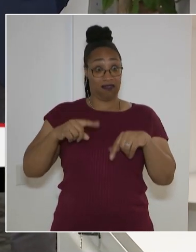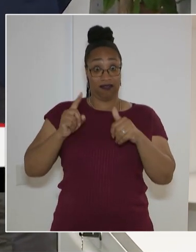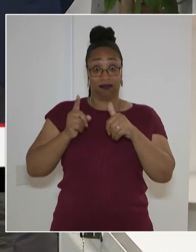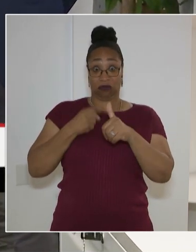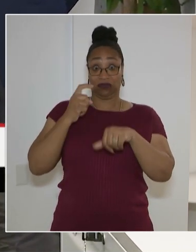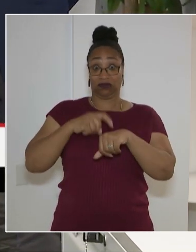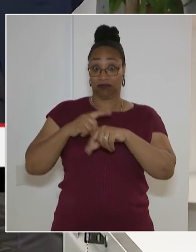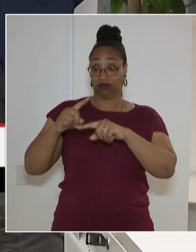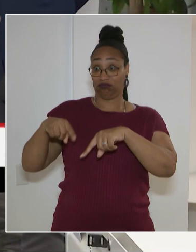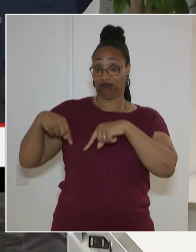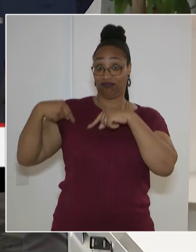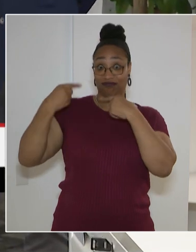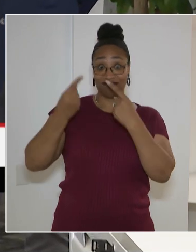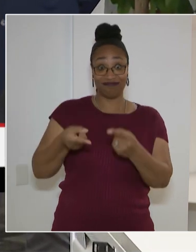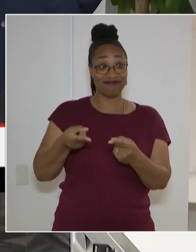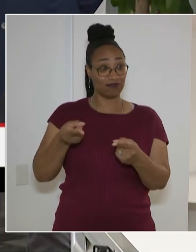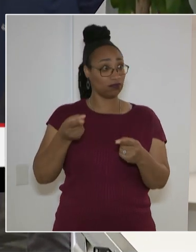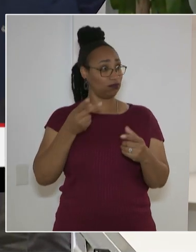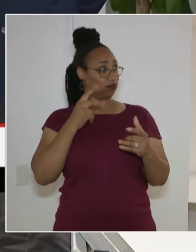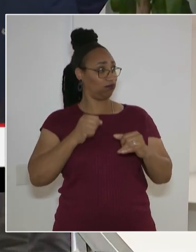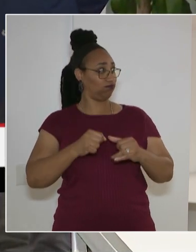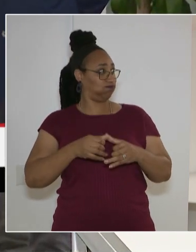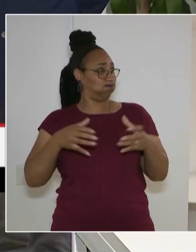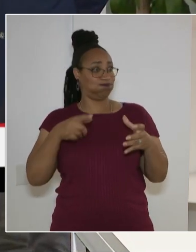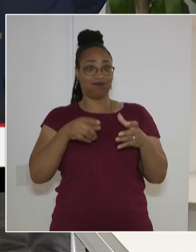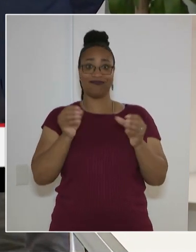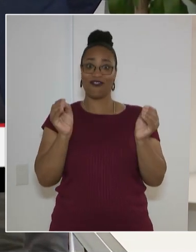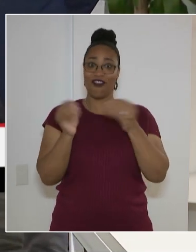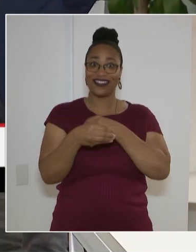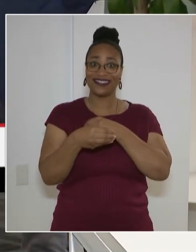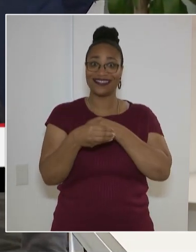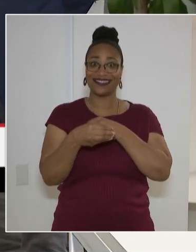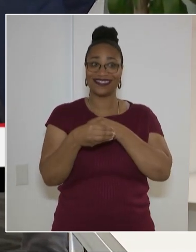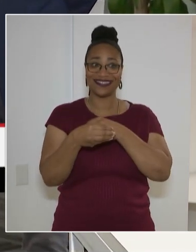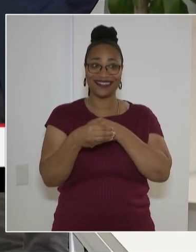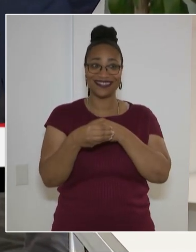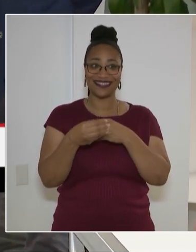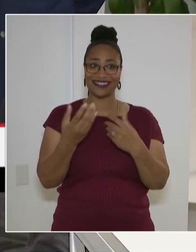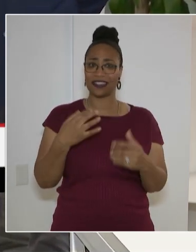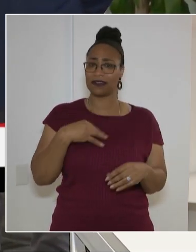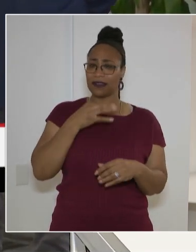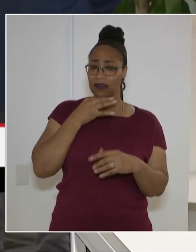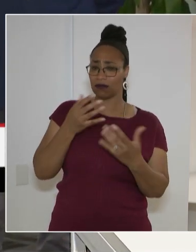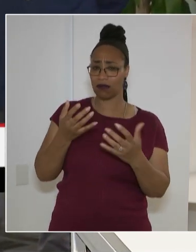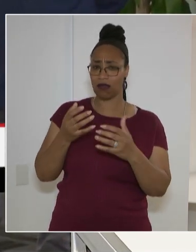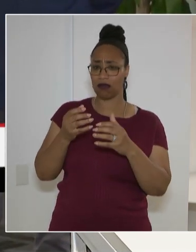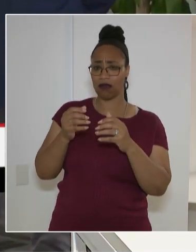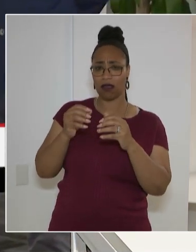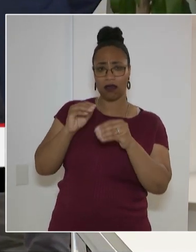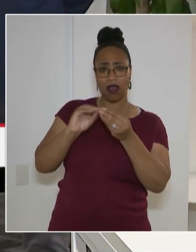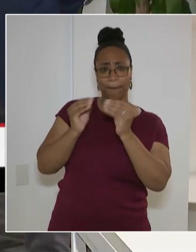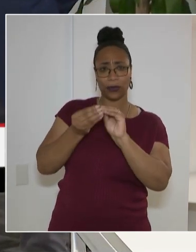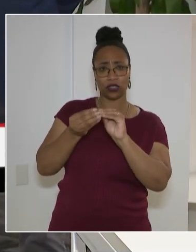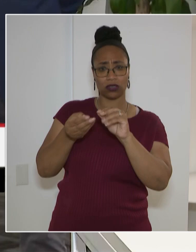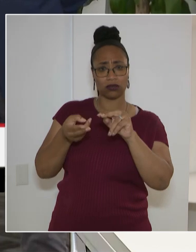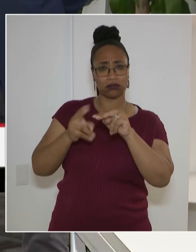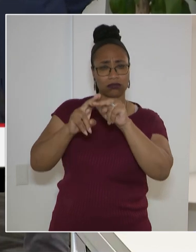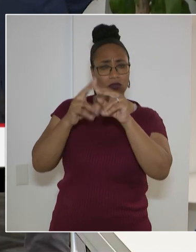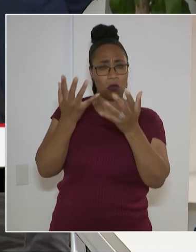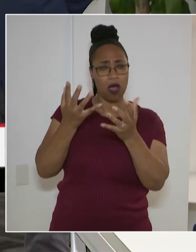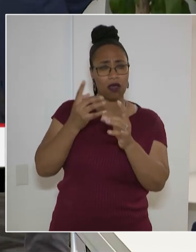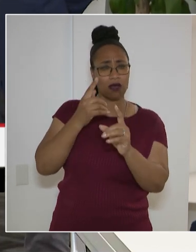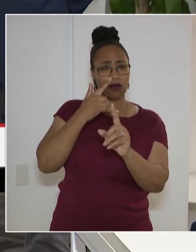that effort is going, if you can quantify the comeback. Sure. Well, the comeback plan is actually a